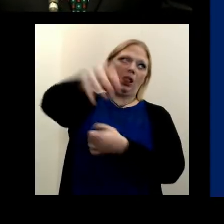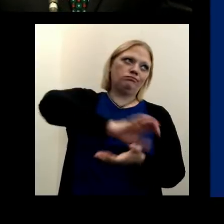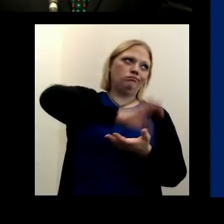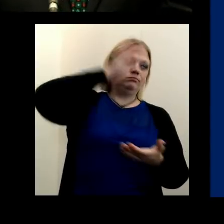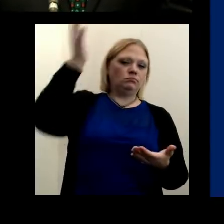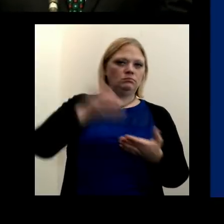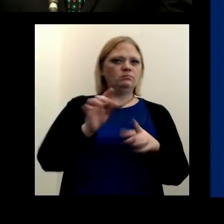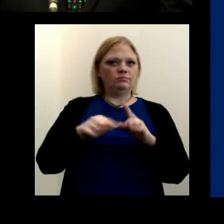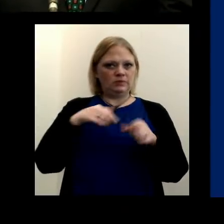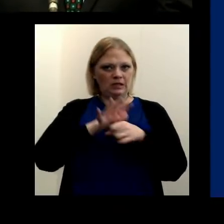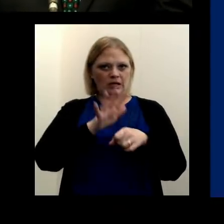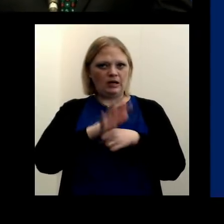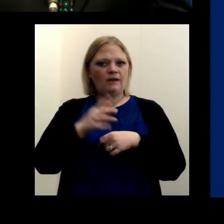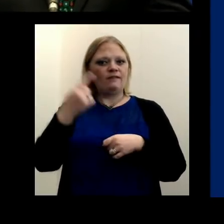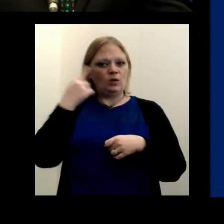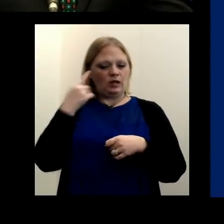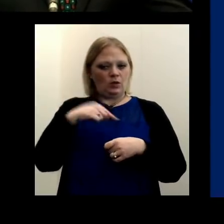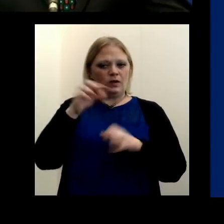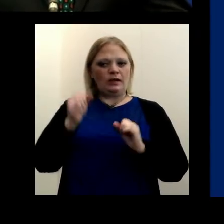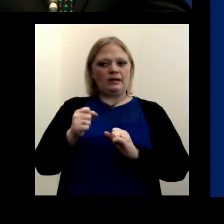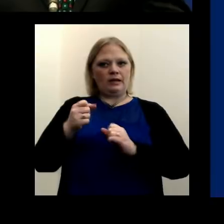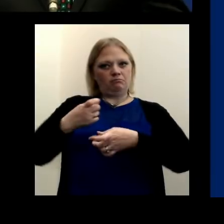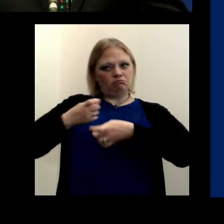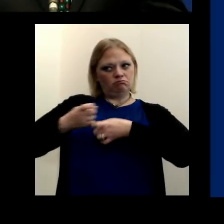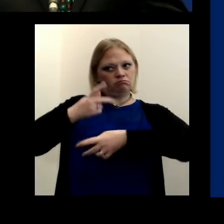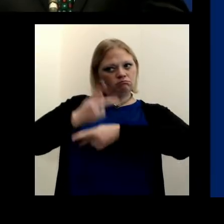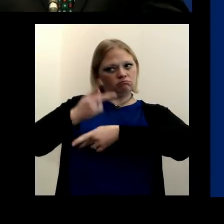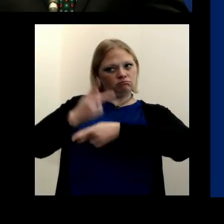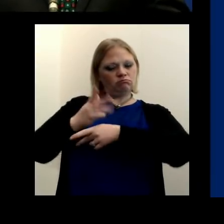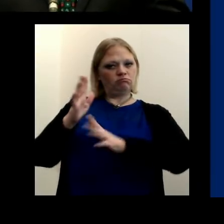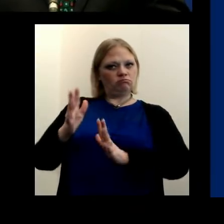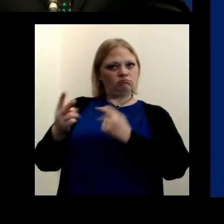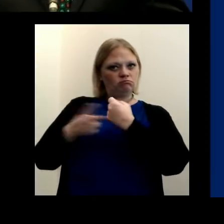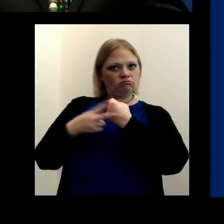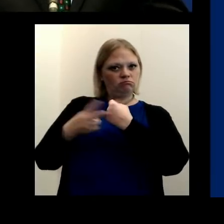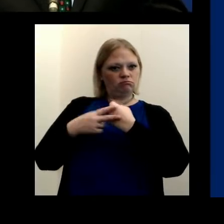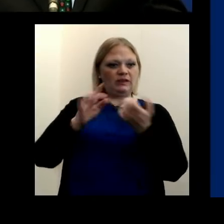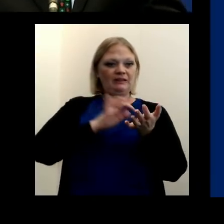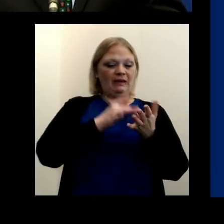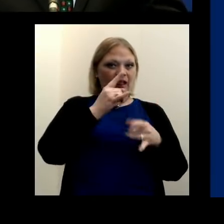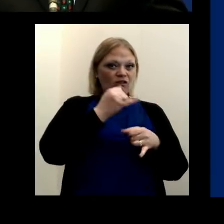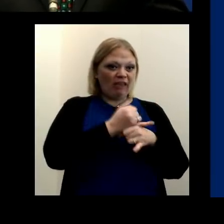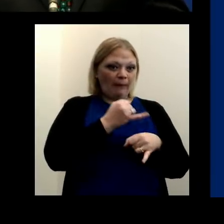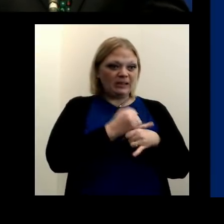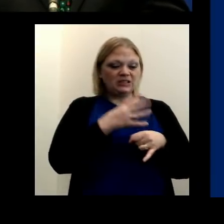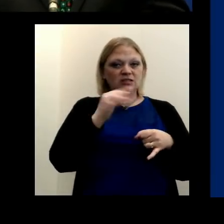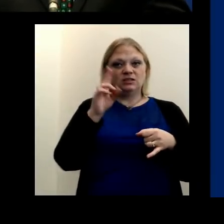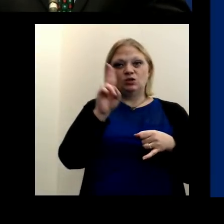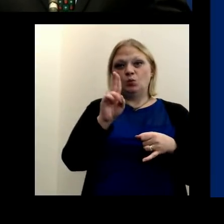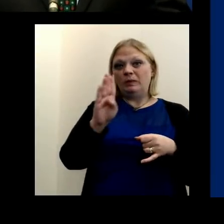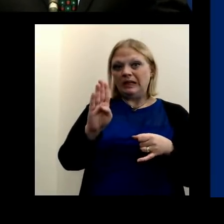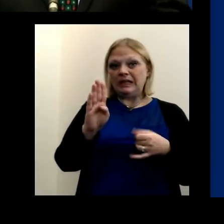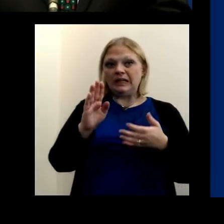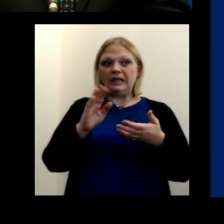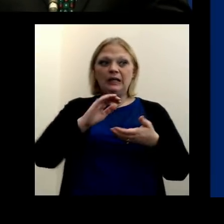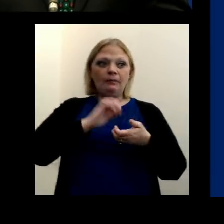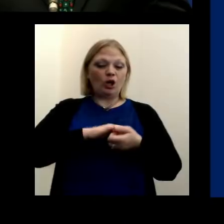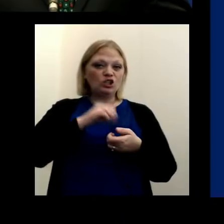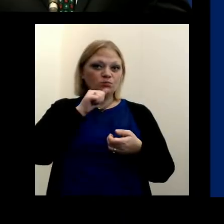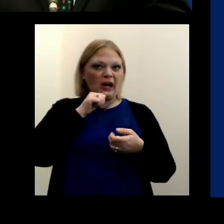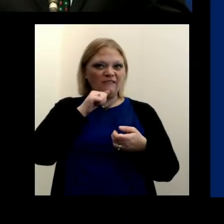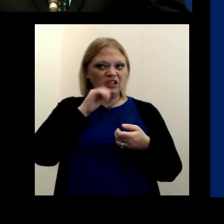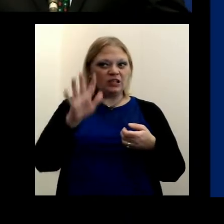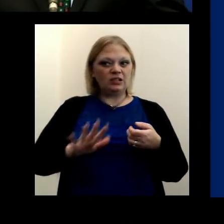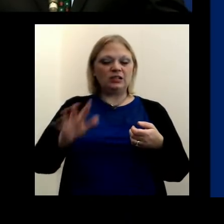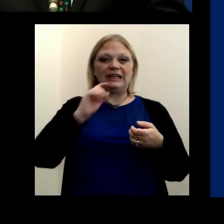handle the storage of these vaccines in conjunction with our medical campus and the University of Buffalo, some partners in the private sector,